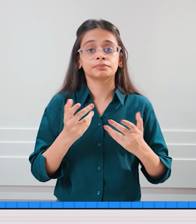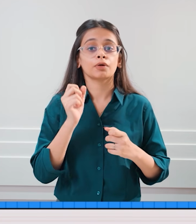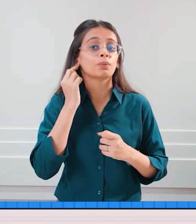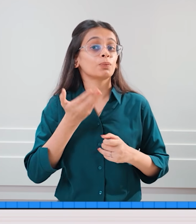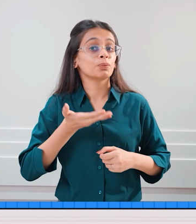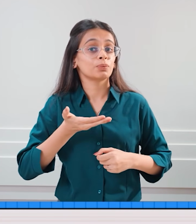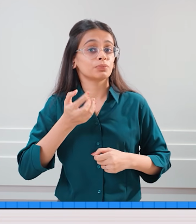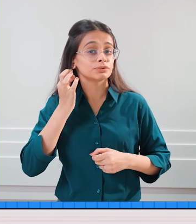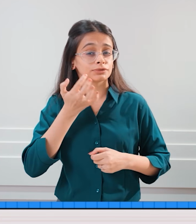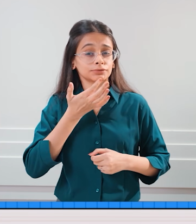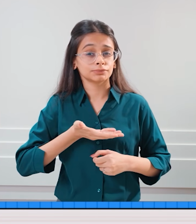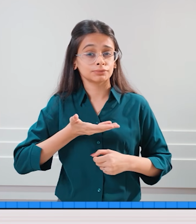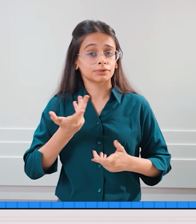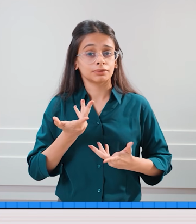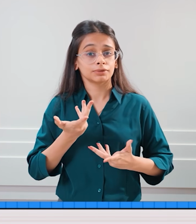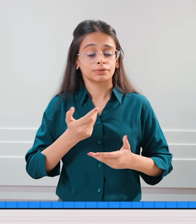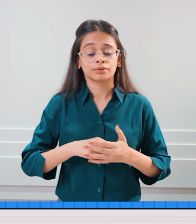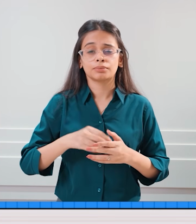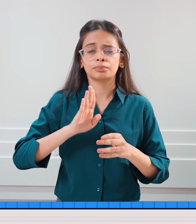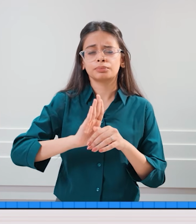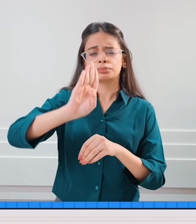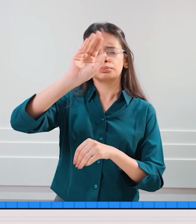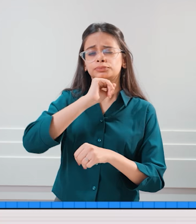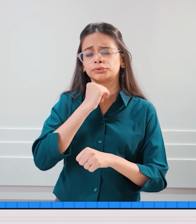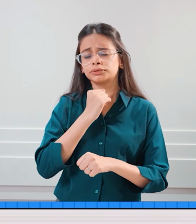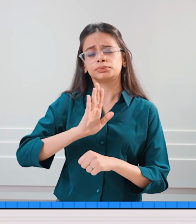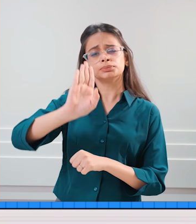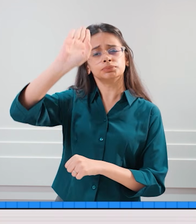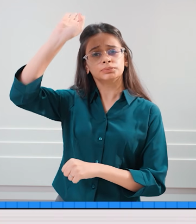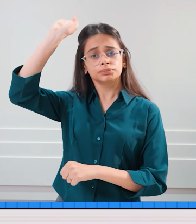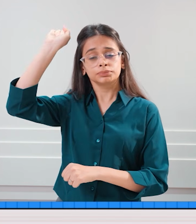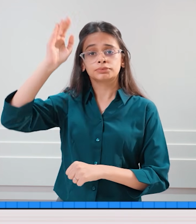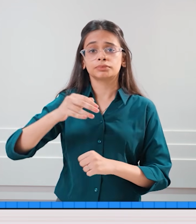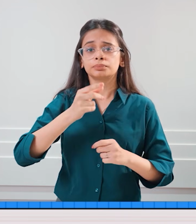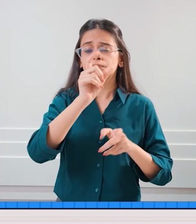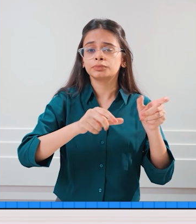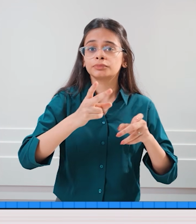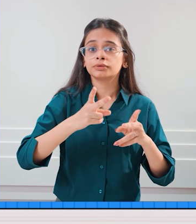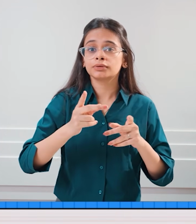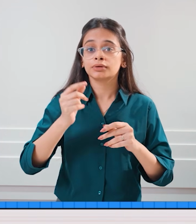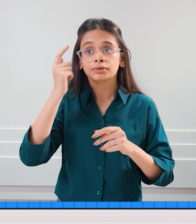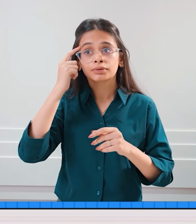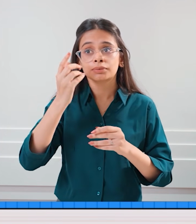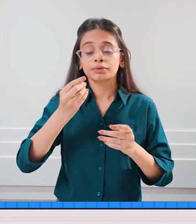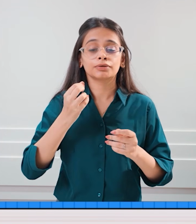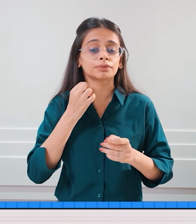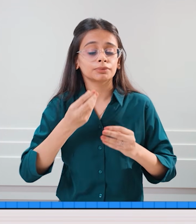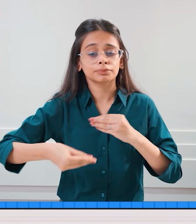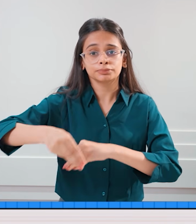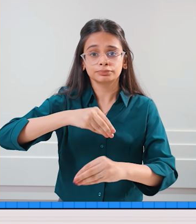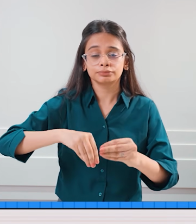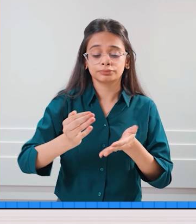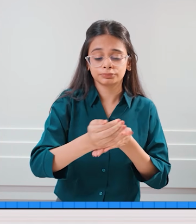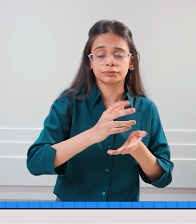gold. Since the dawn of civilization, people have always tried to find cost-effective way to store, transport, and exchange